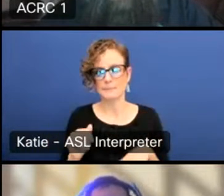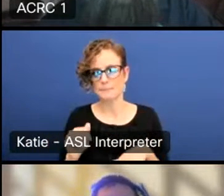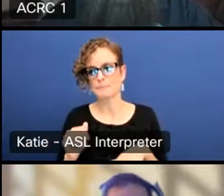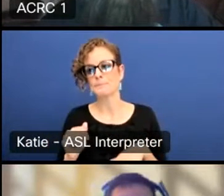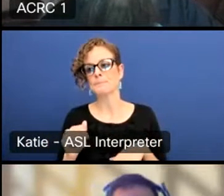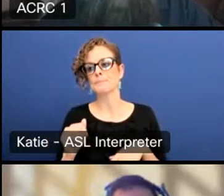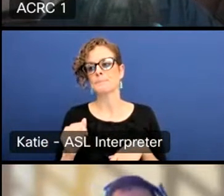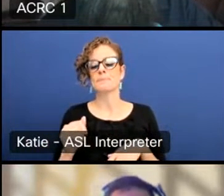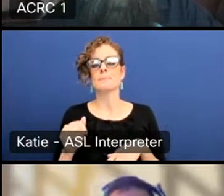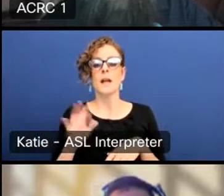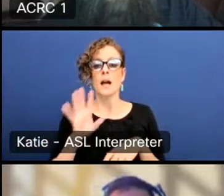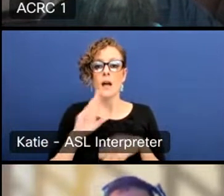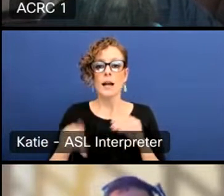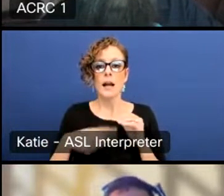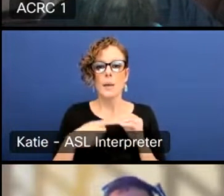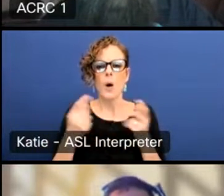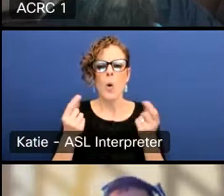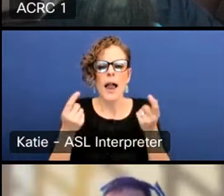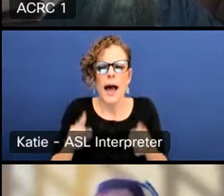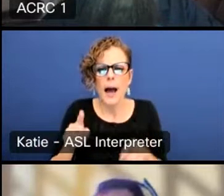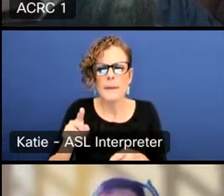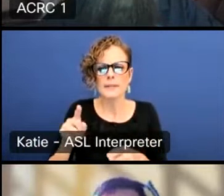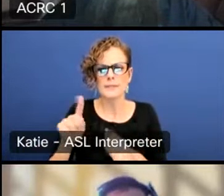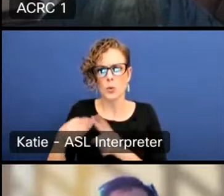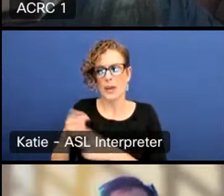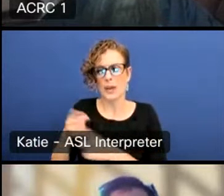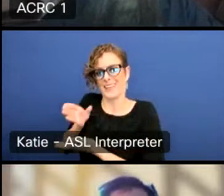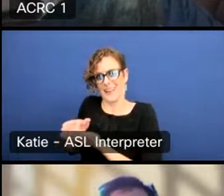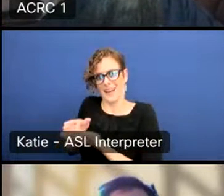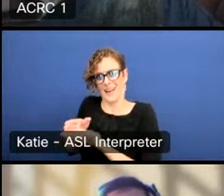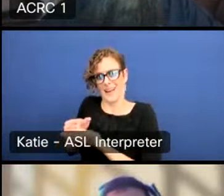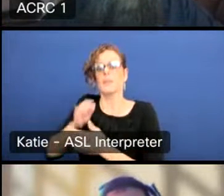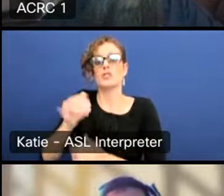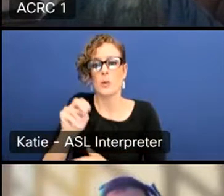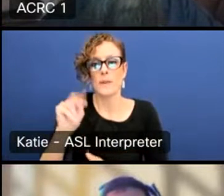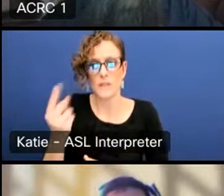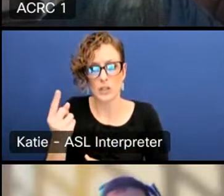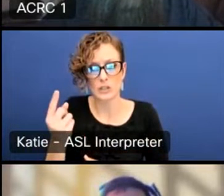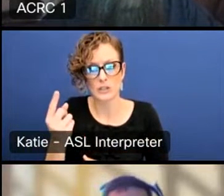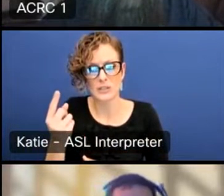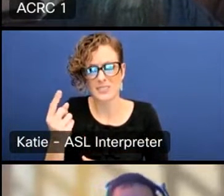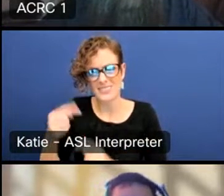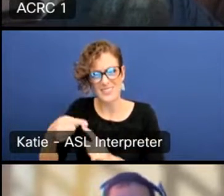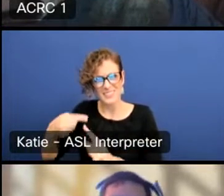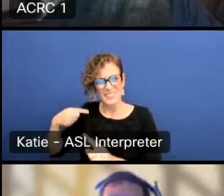talking about what happens January 1 when we've had